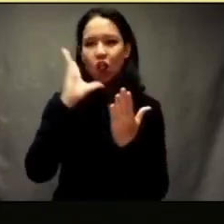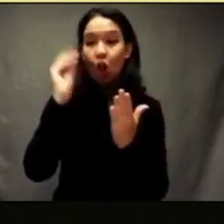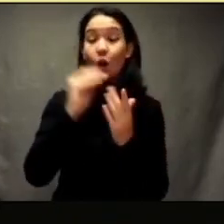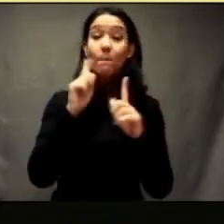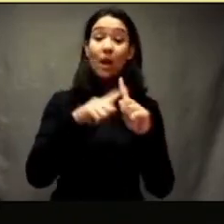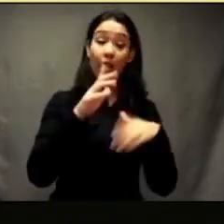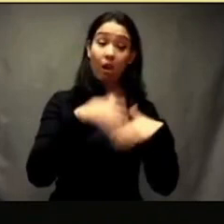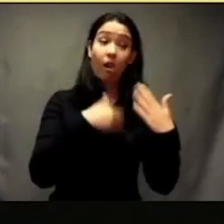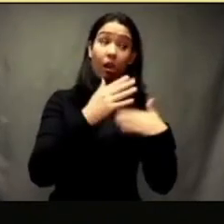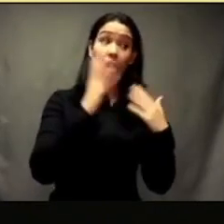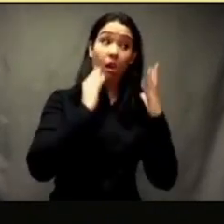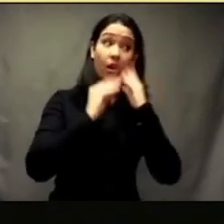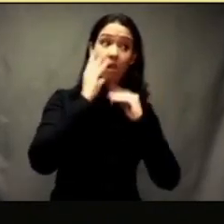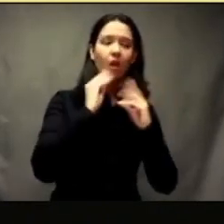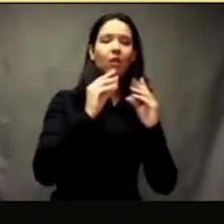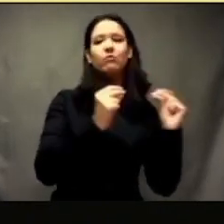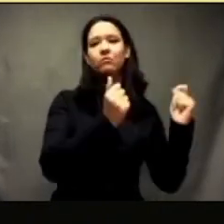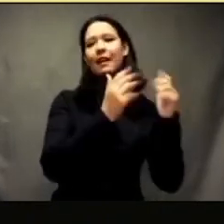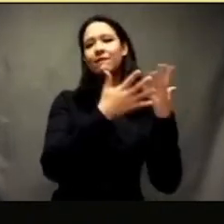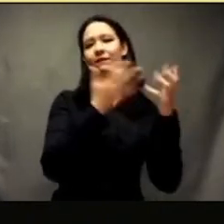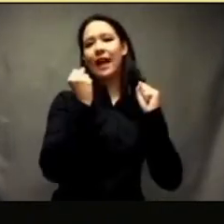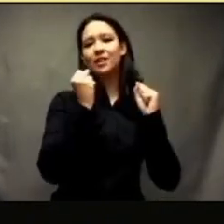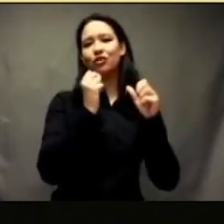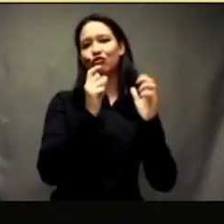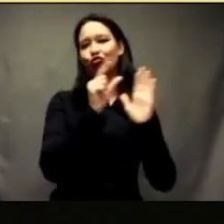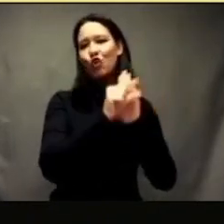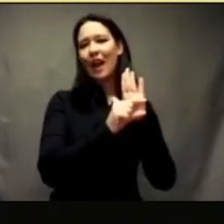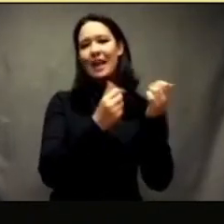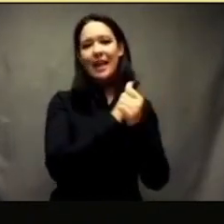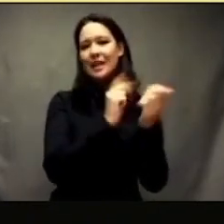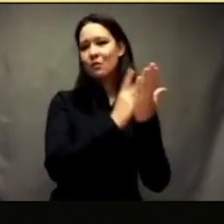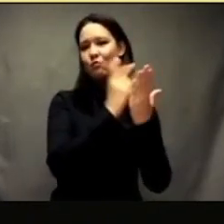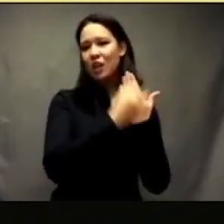quick to grade any project.